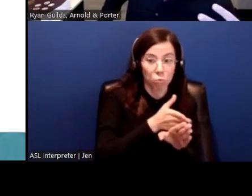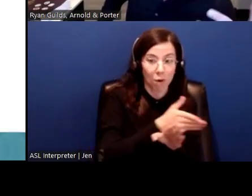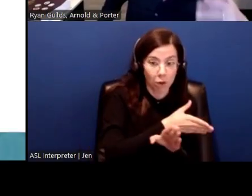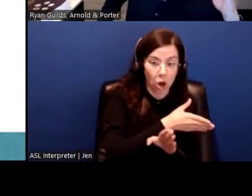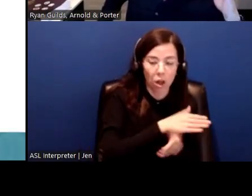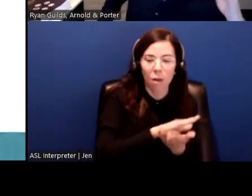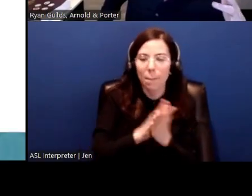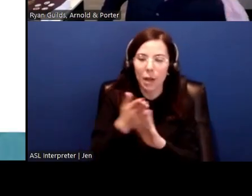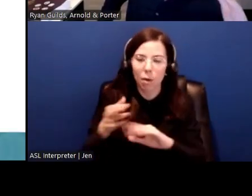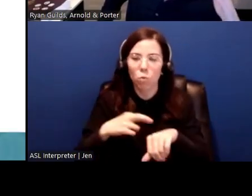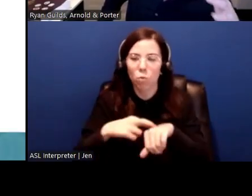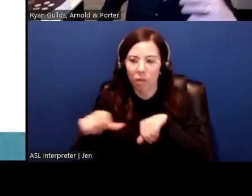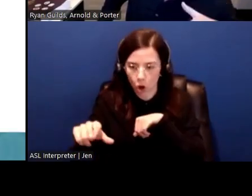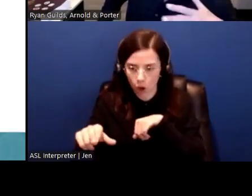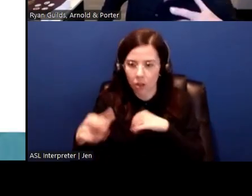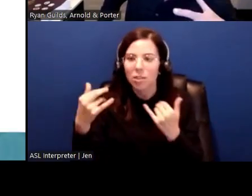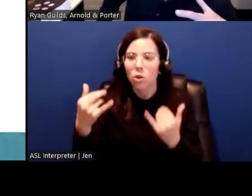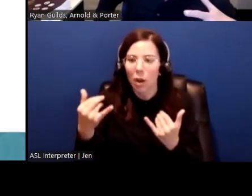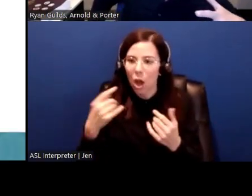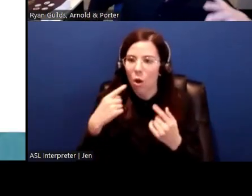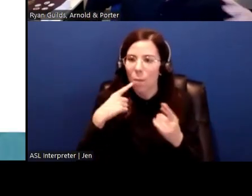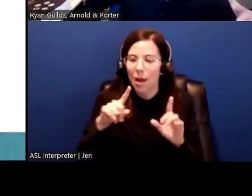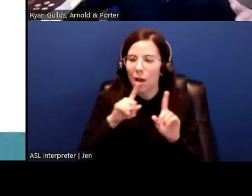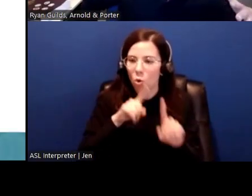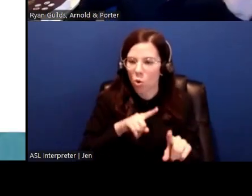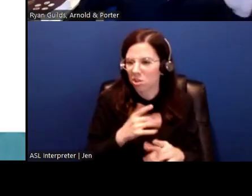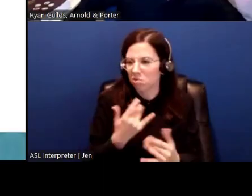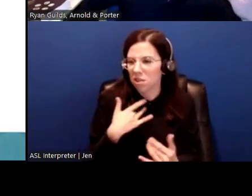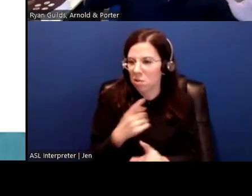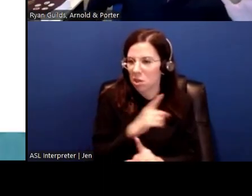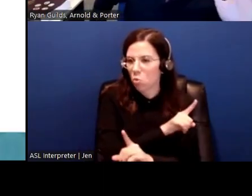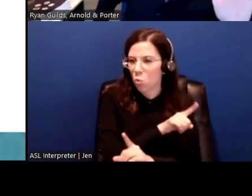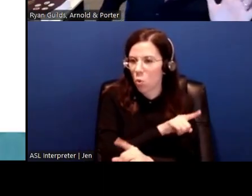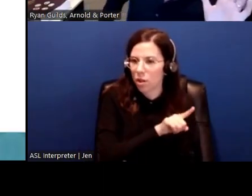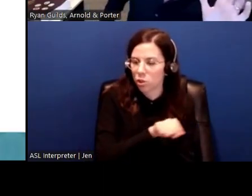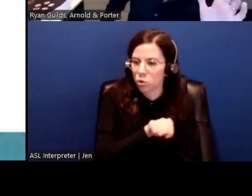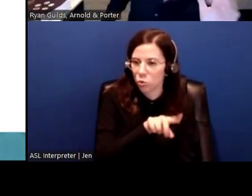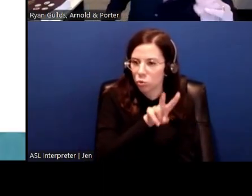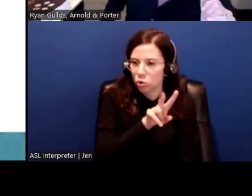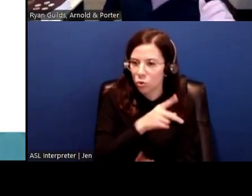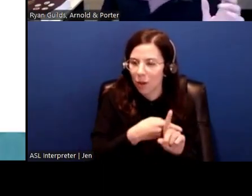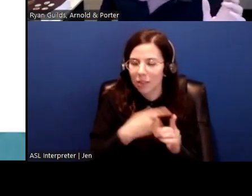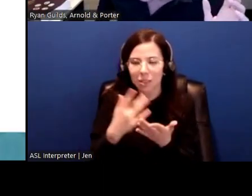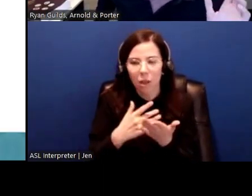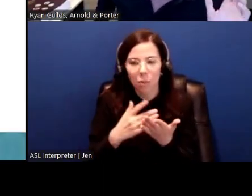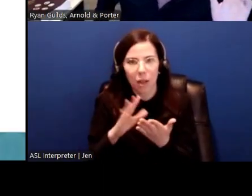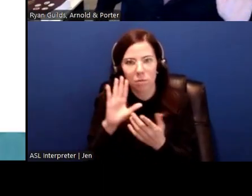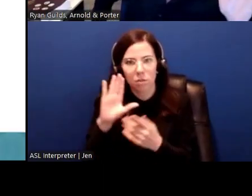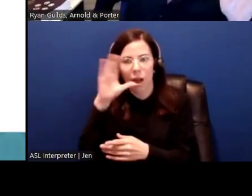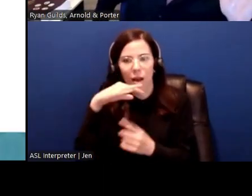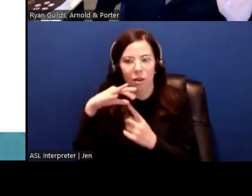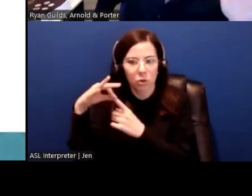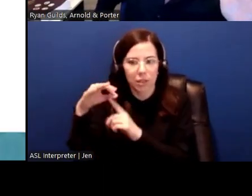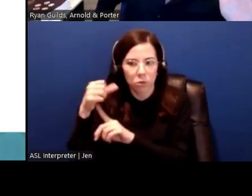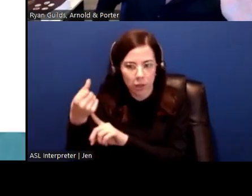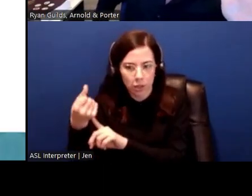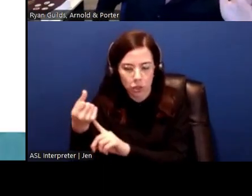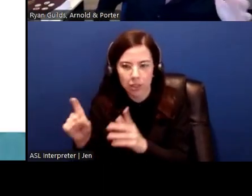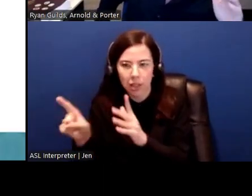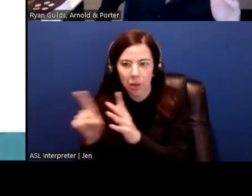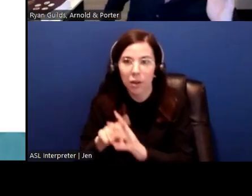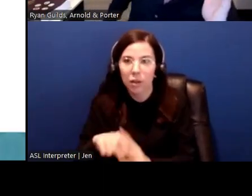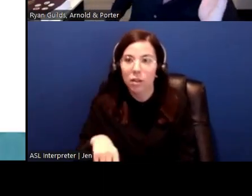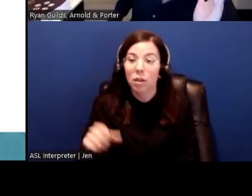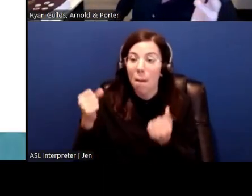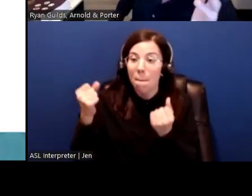referral, to where you then get an order. So 1 to 2 months typically. Now, obviously, there are outliers. Multi-victim cases can take